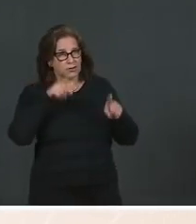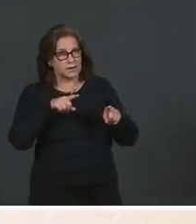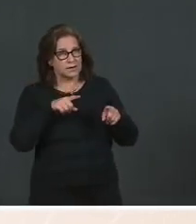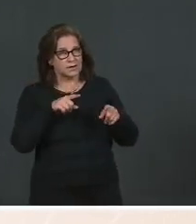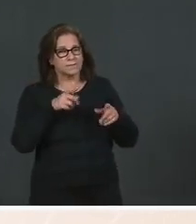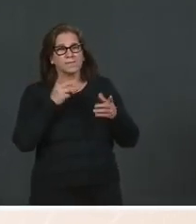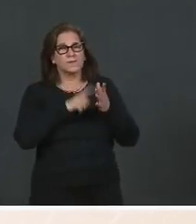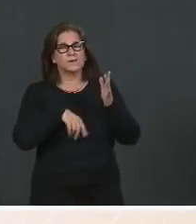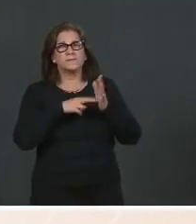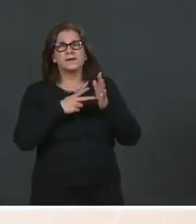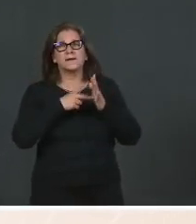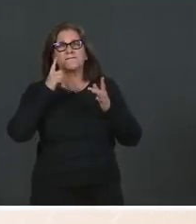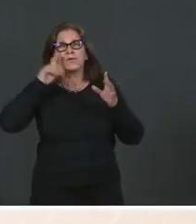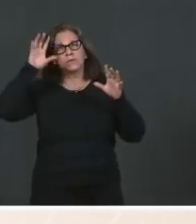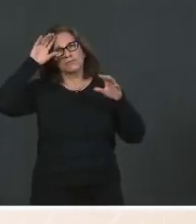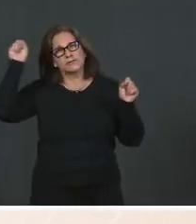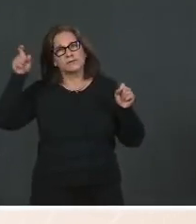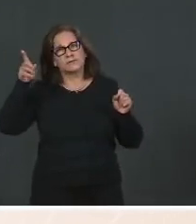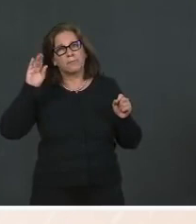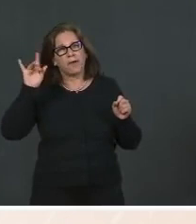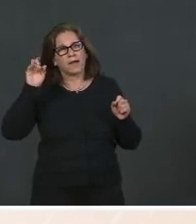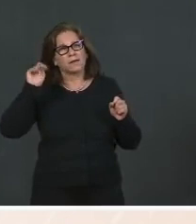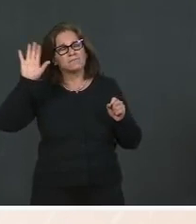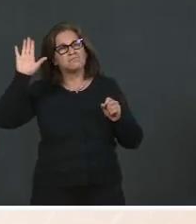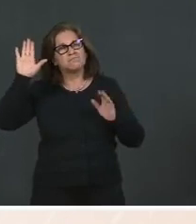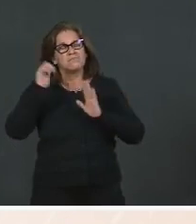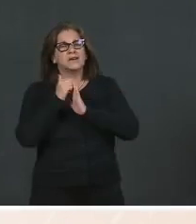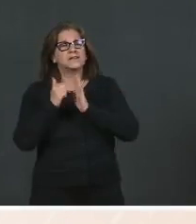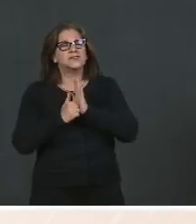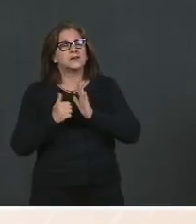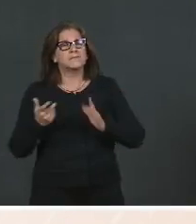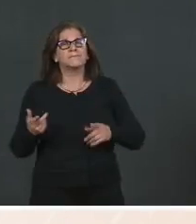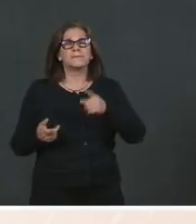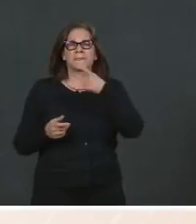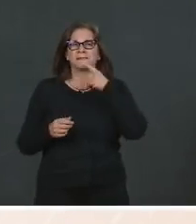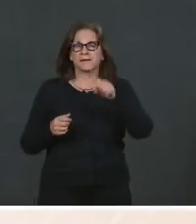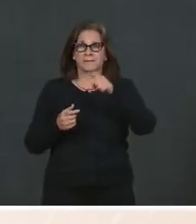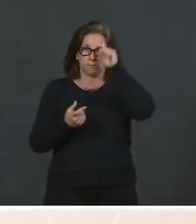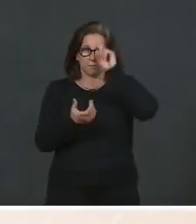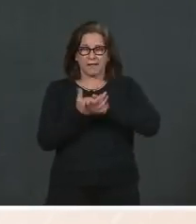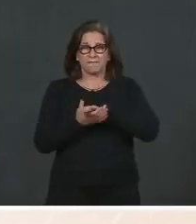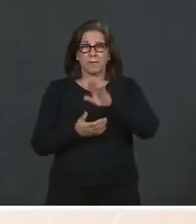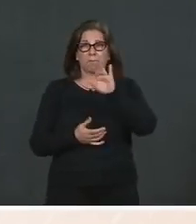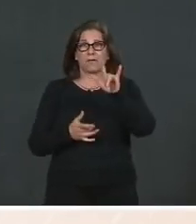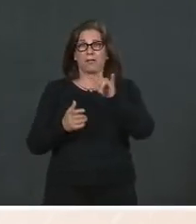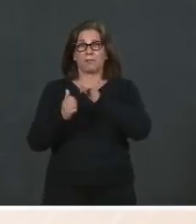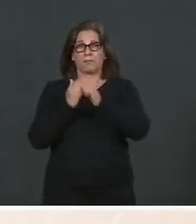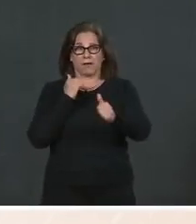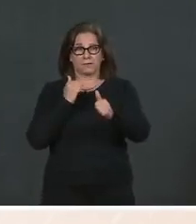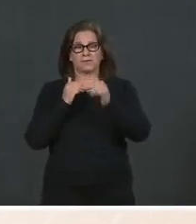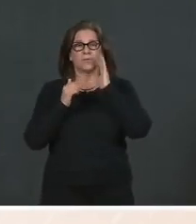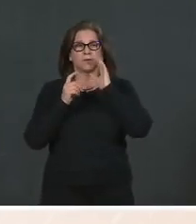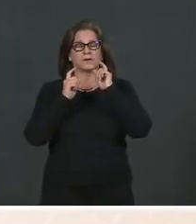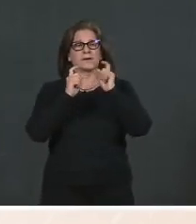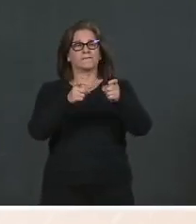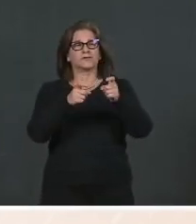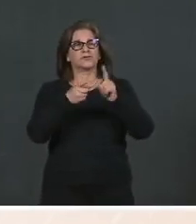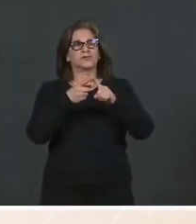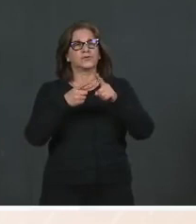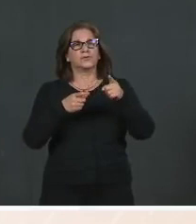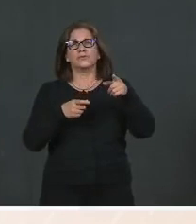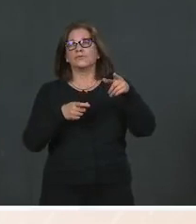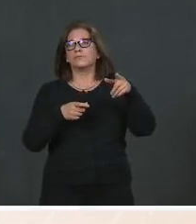president will leave the mechanics of bill passing to Leader Schumer and other leaders in Congress. Our focus is on